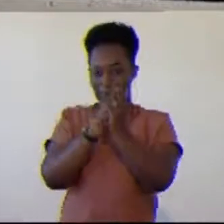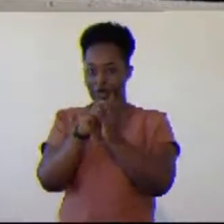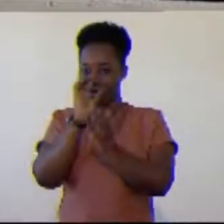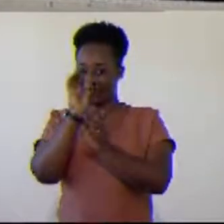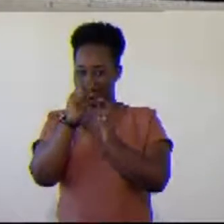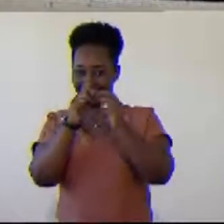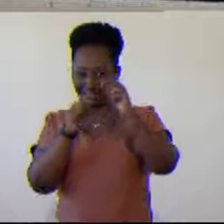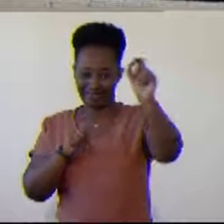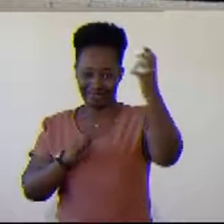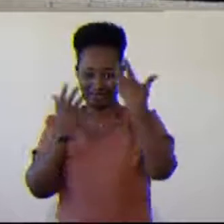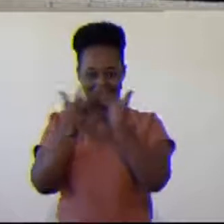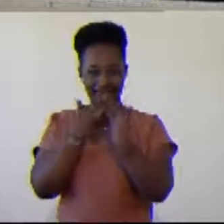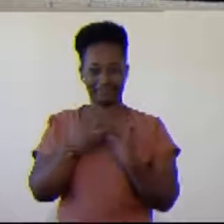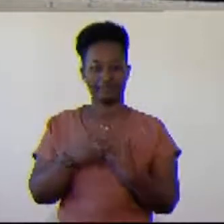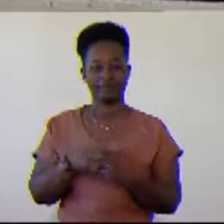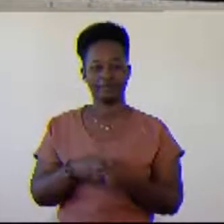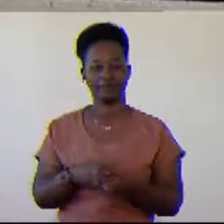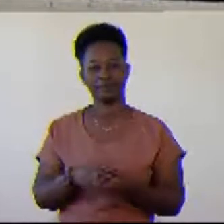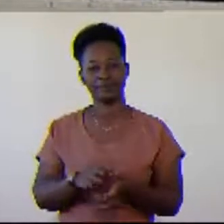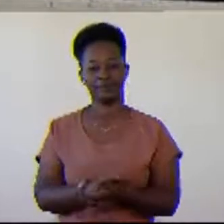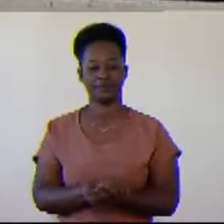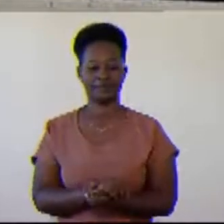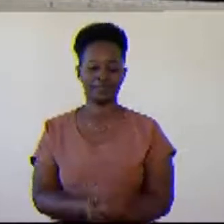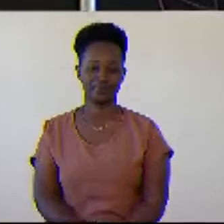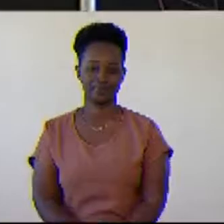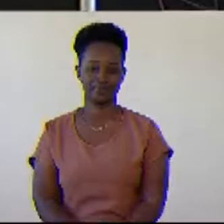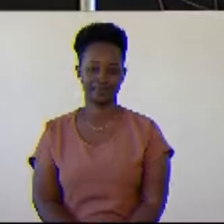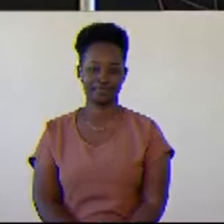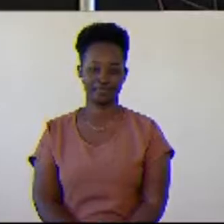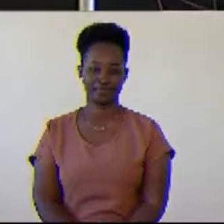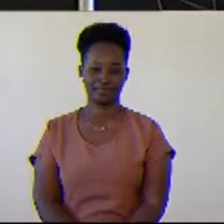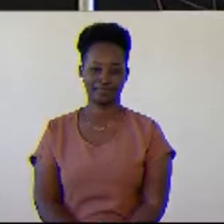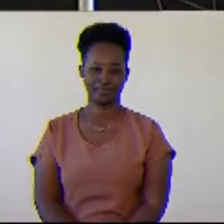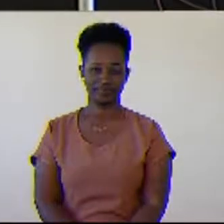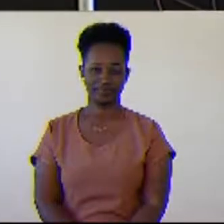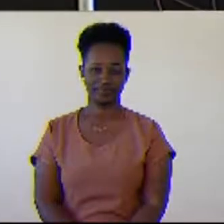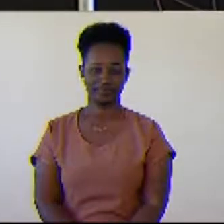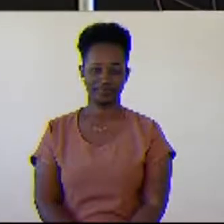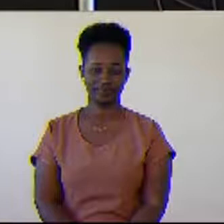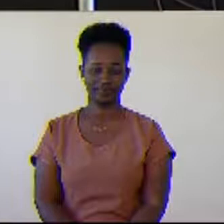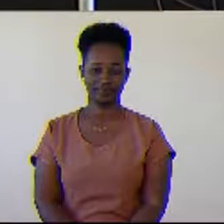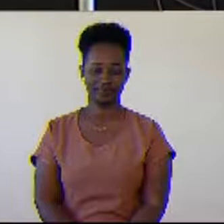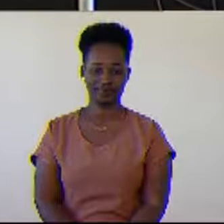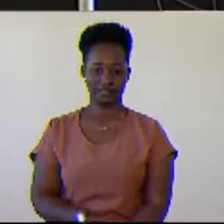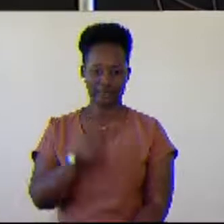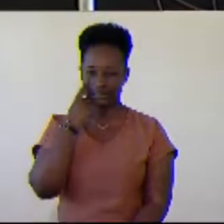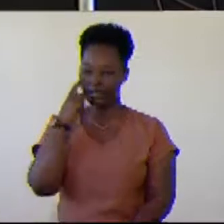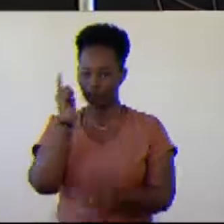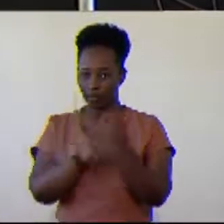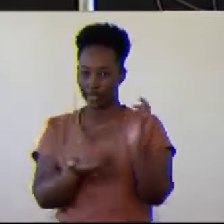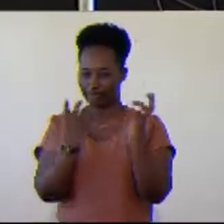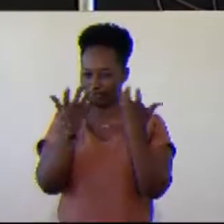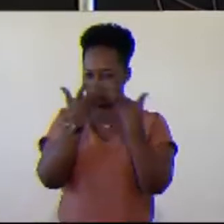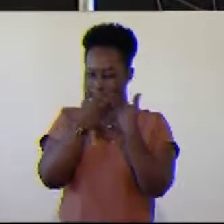the other point. So if you join C with that point, let us see what will happen. Whether there is a magic that will happen. Join